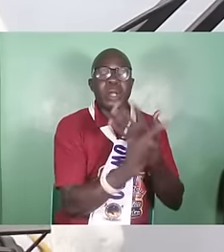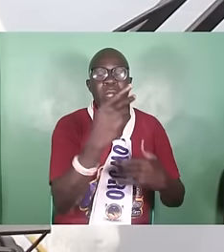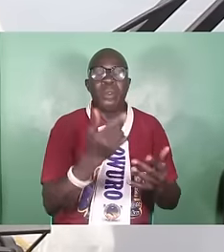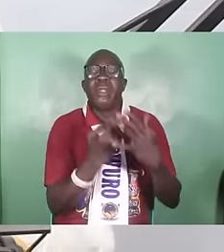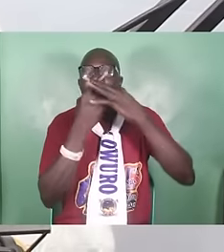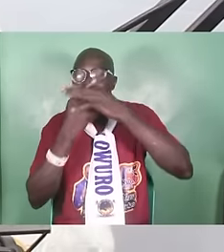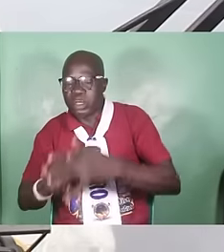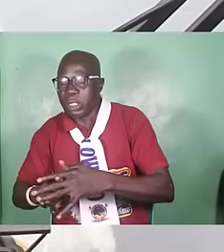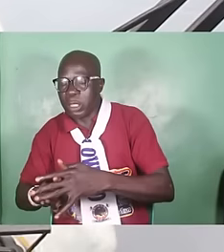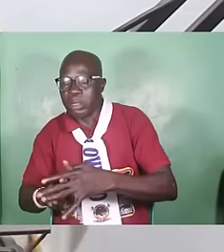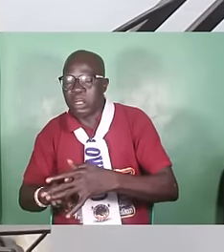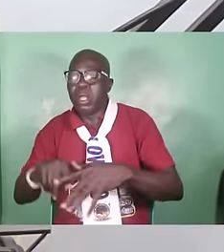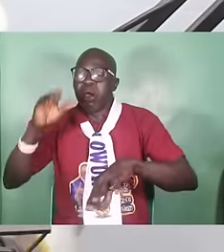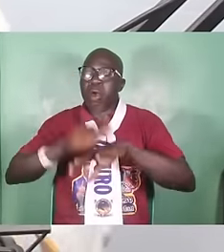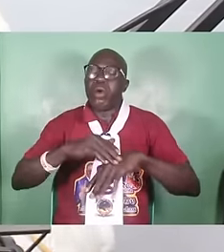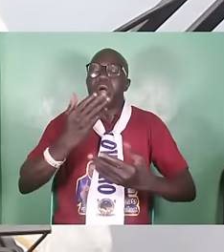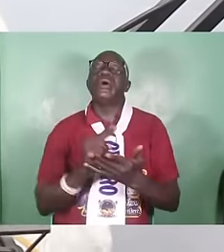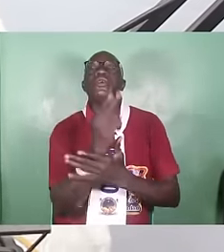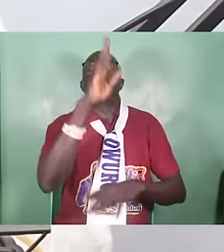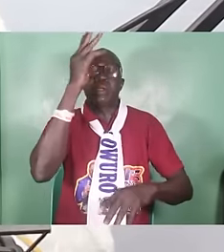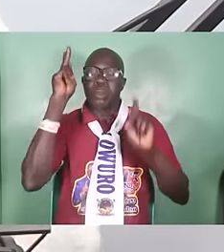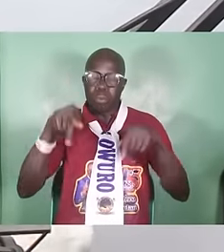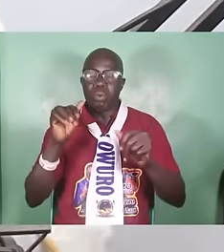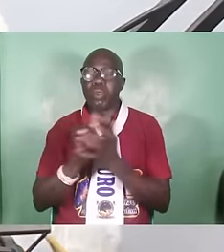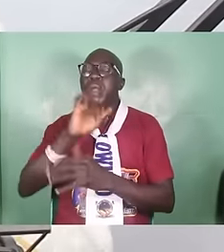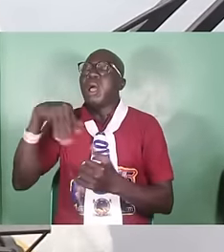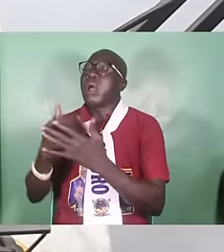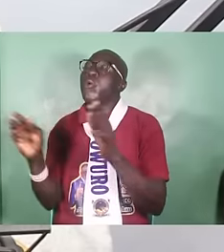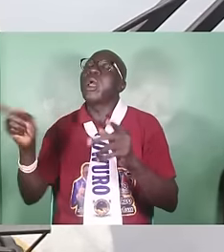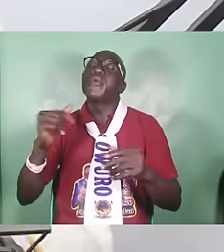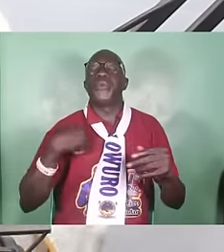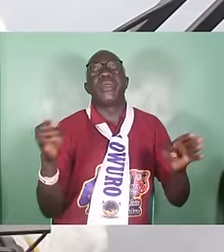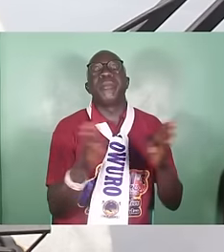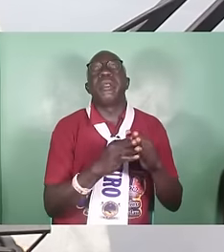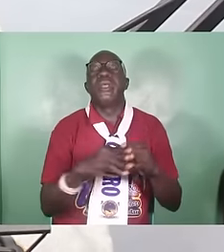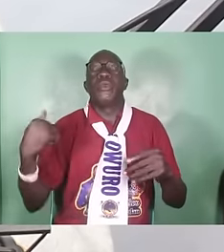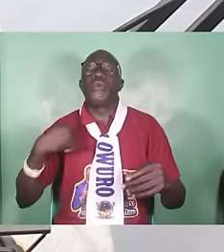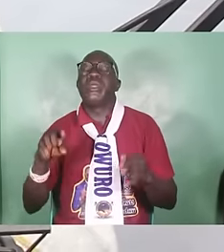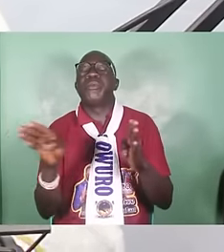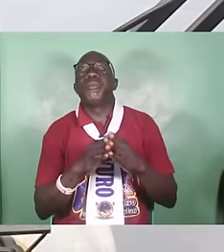program. To ma bere. That will commence. Unstoppable God. Oh, no, so Ibola ti ma pade.